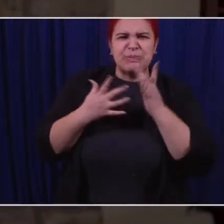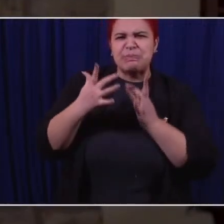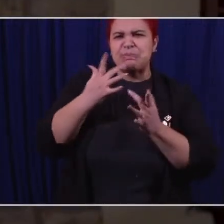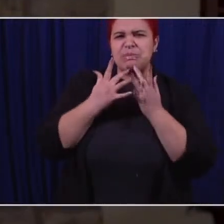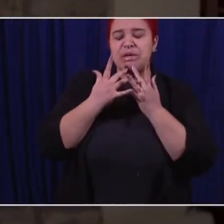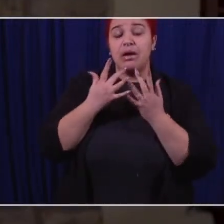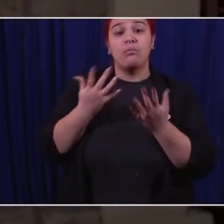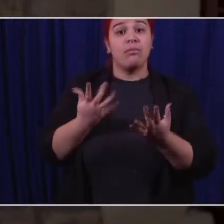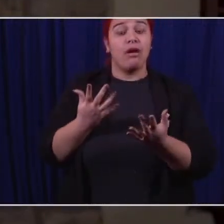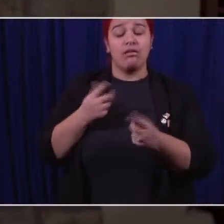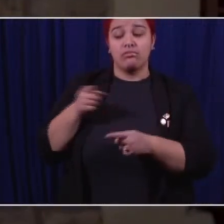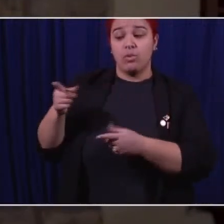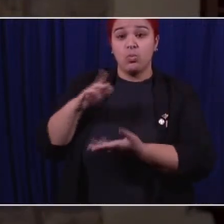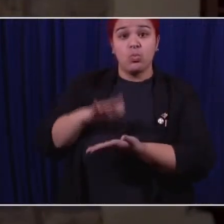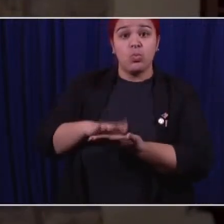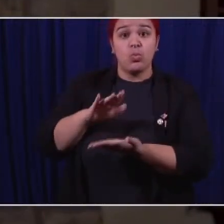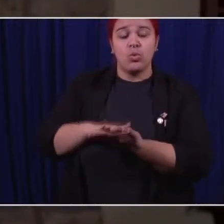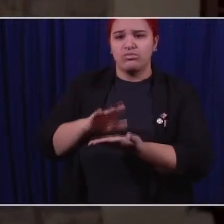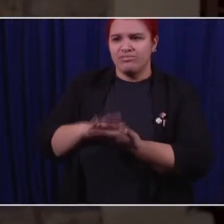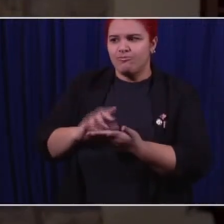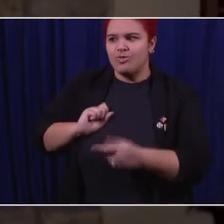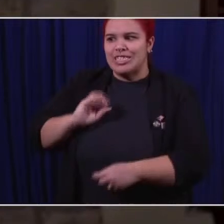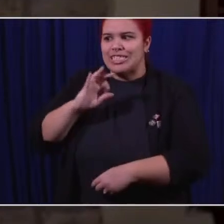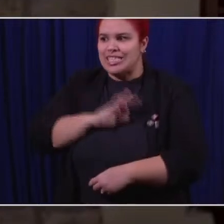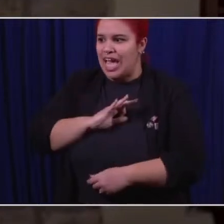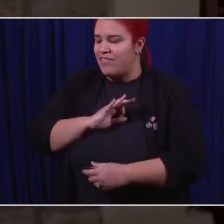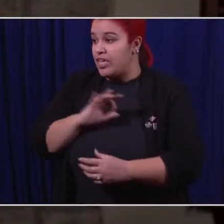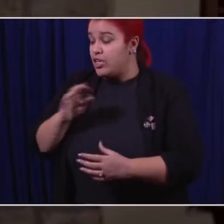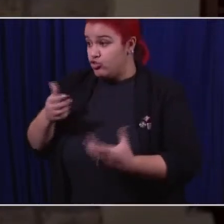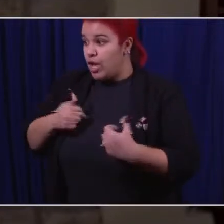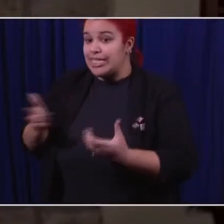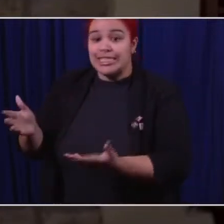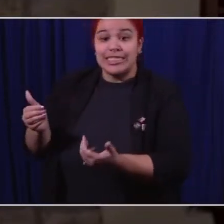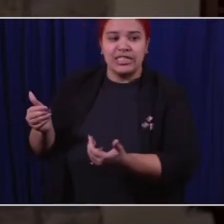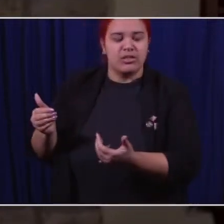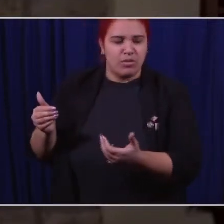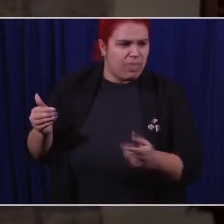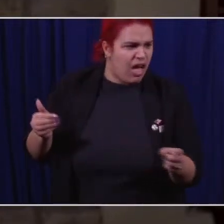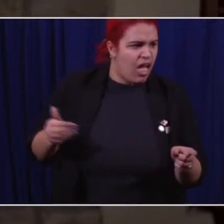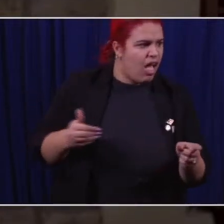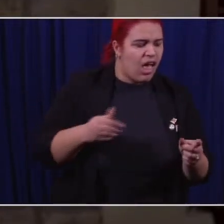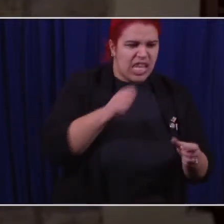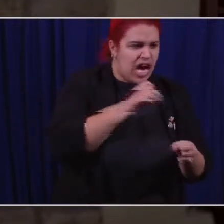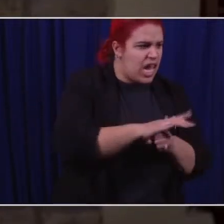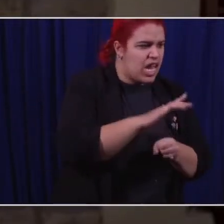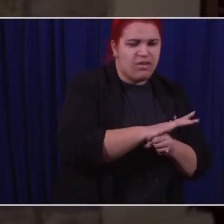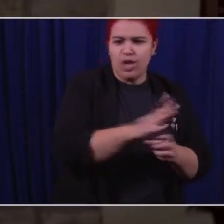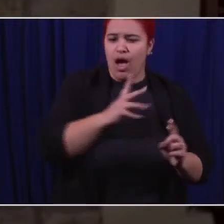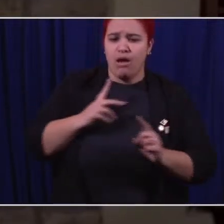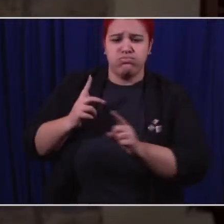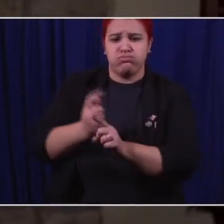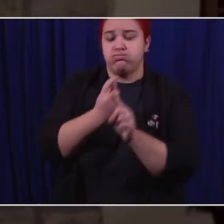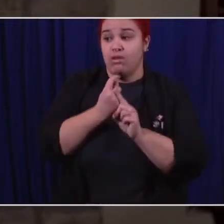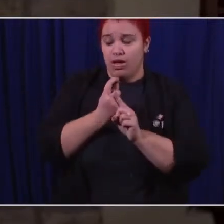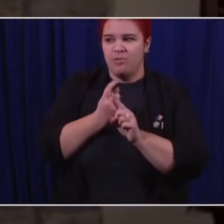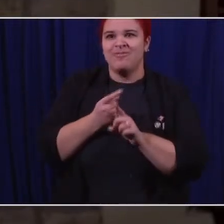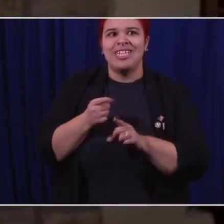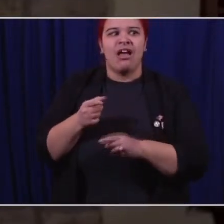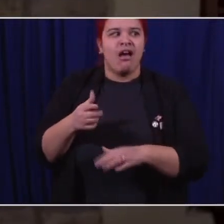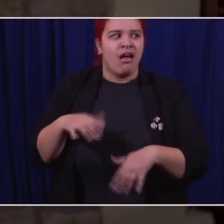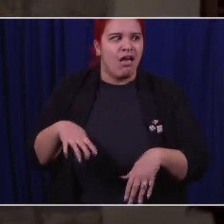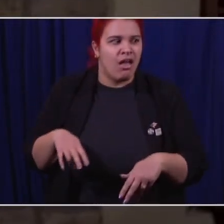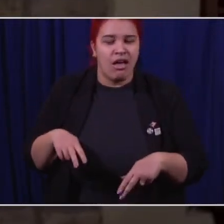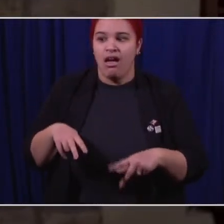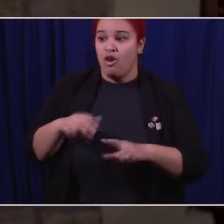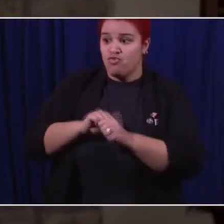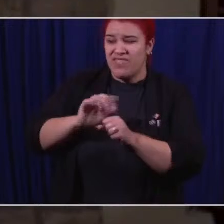workers vaccinated because of that scarcity has to close again because of an outbreak? What makes you confident that you can effectively get vaccines for